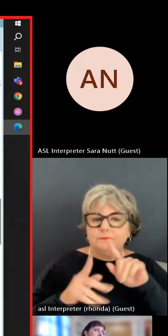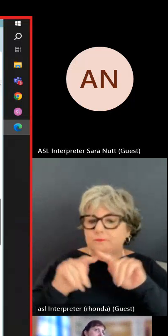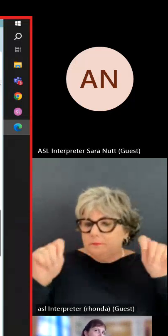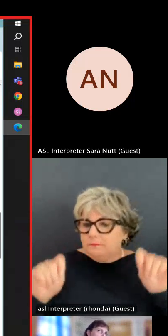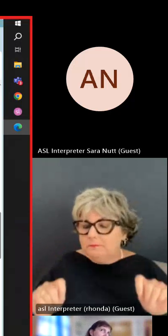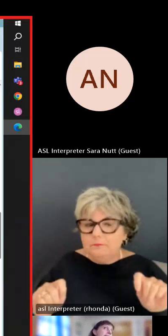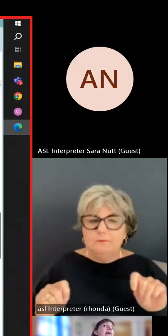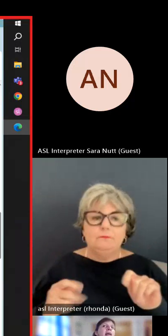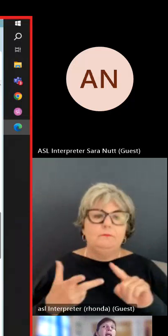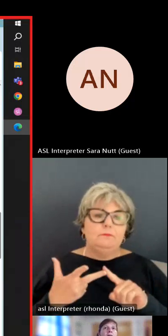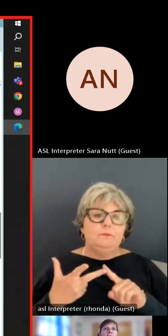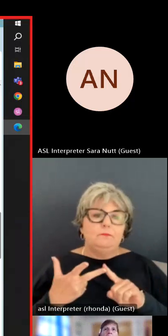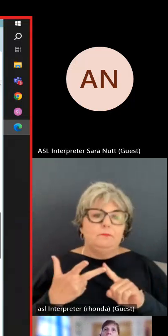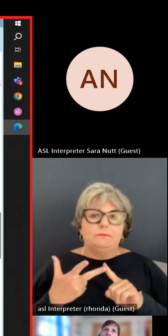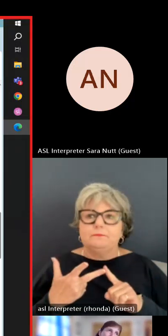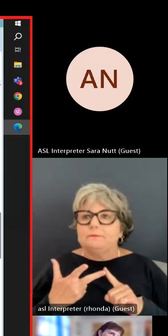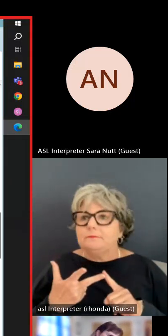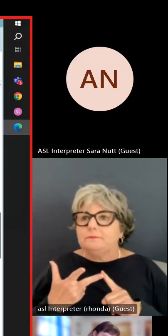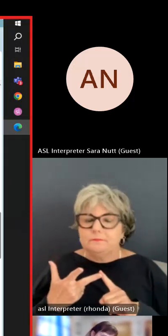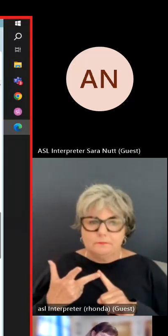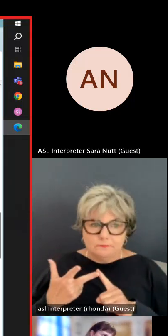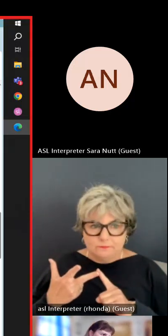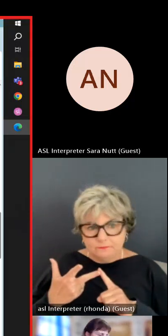template for your design.